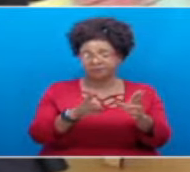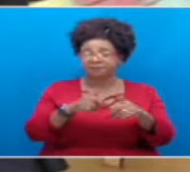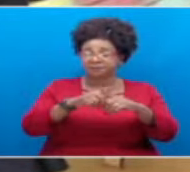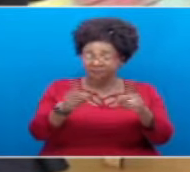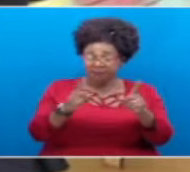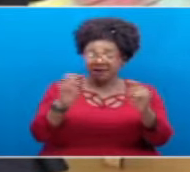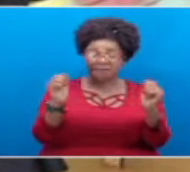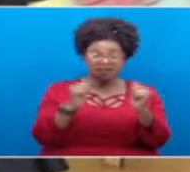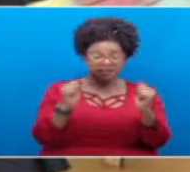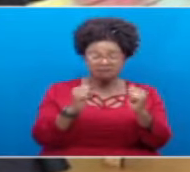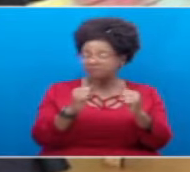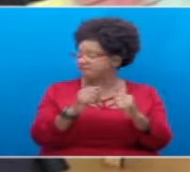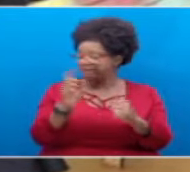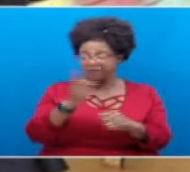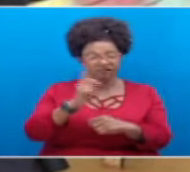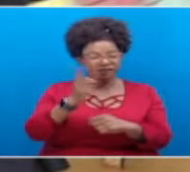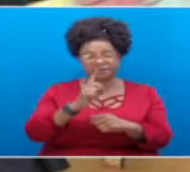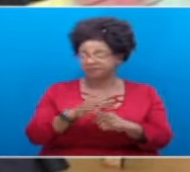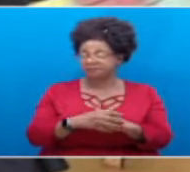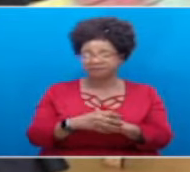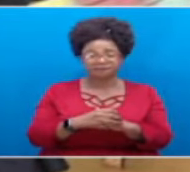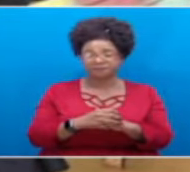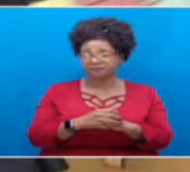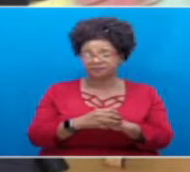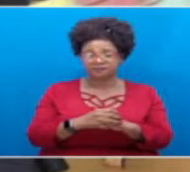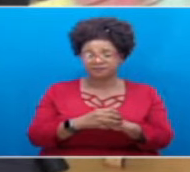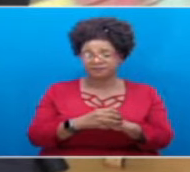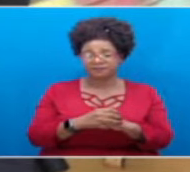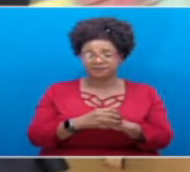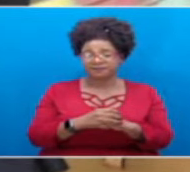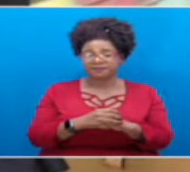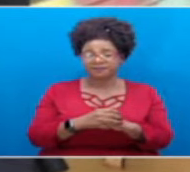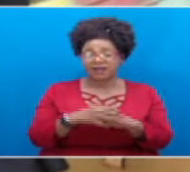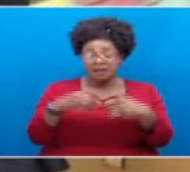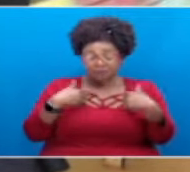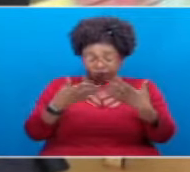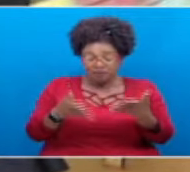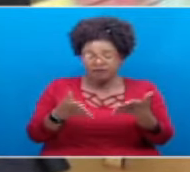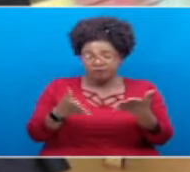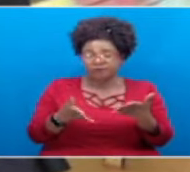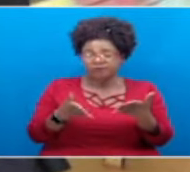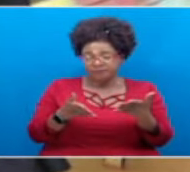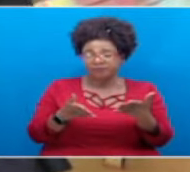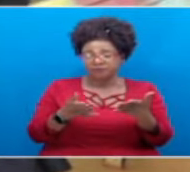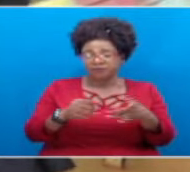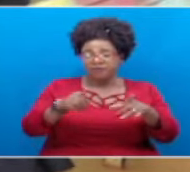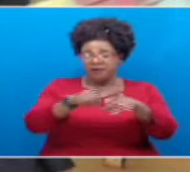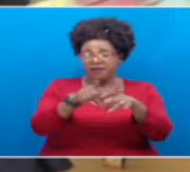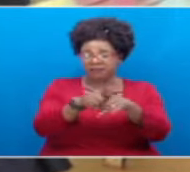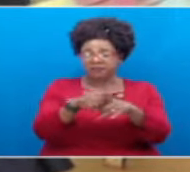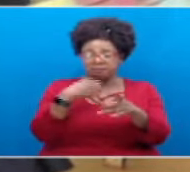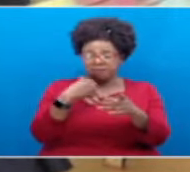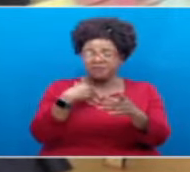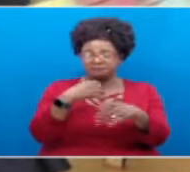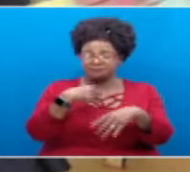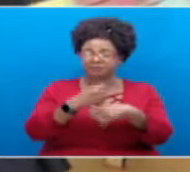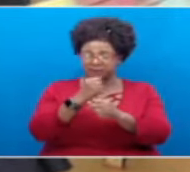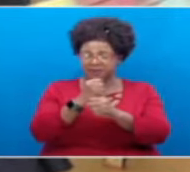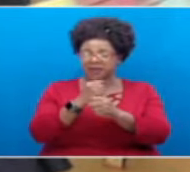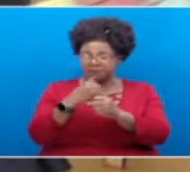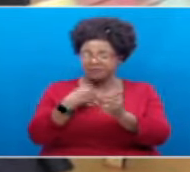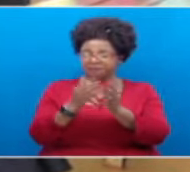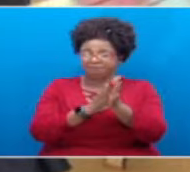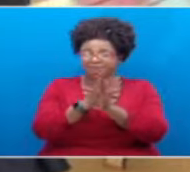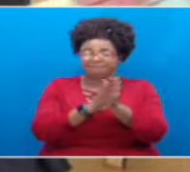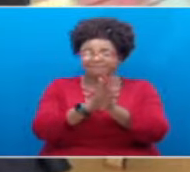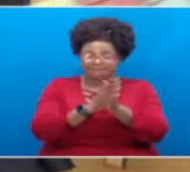malaria hajawahi kuwa nayo tangu mpaka sasa hivi. Nimekuja na ndio imenitia moyo kila mara ninasema